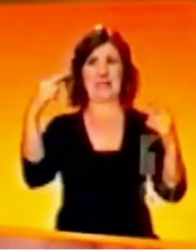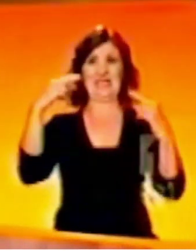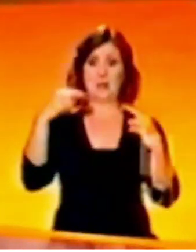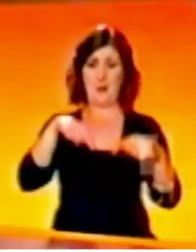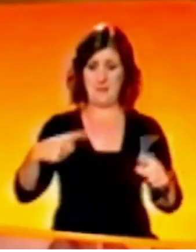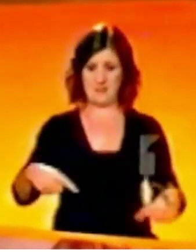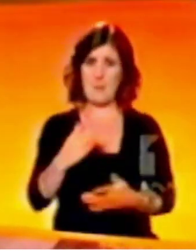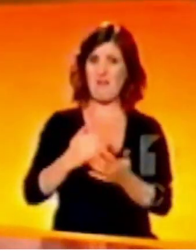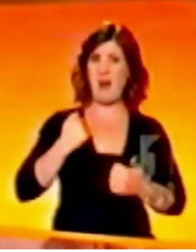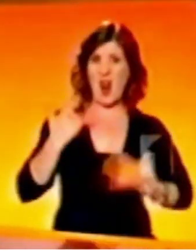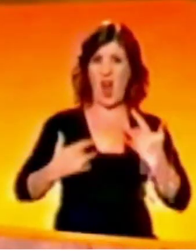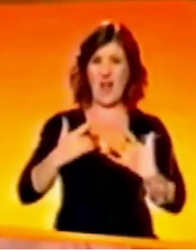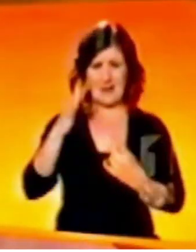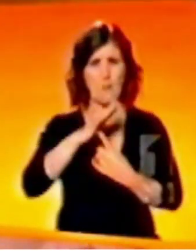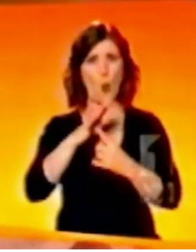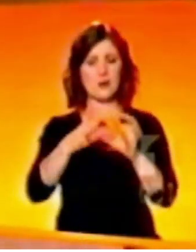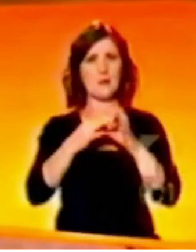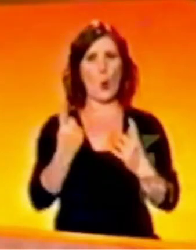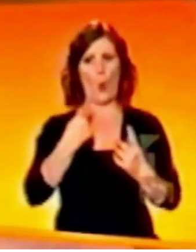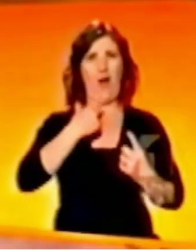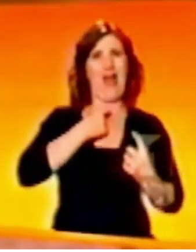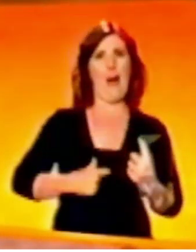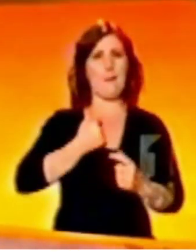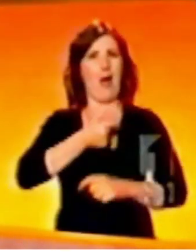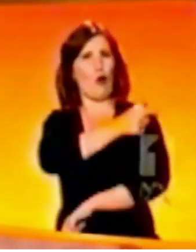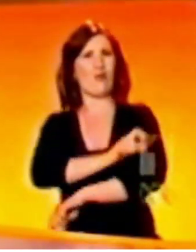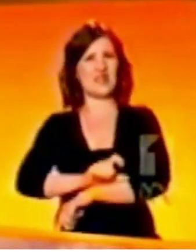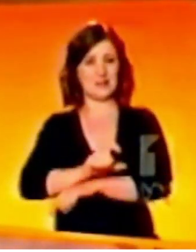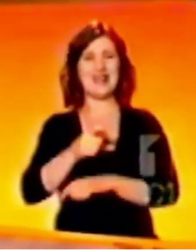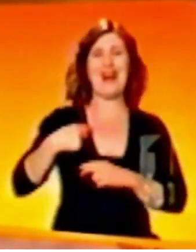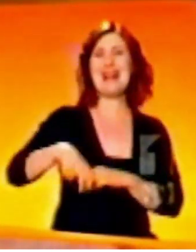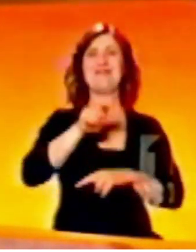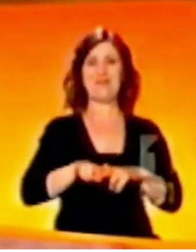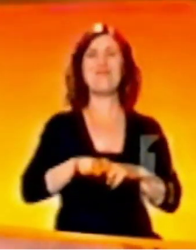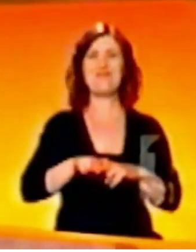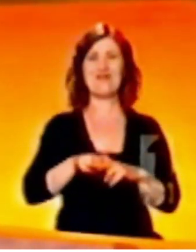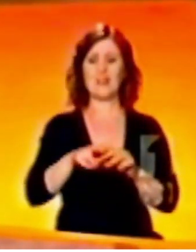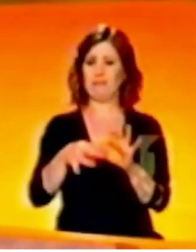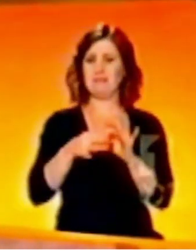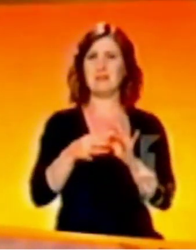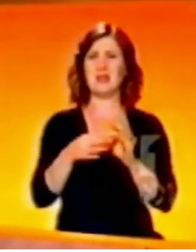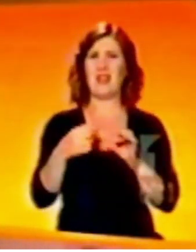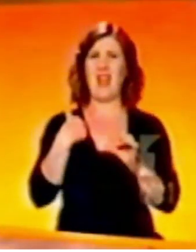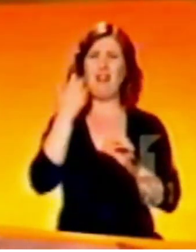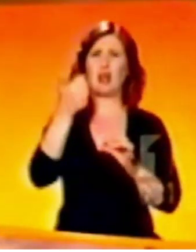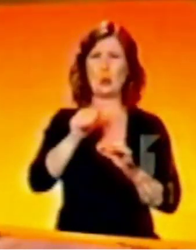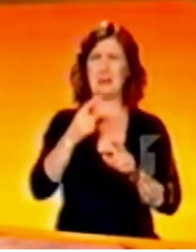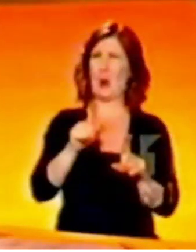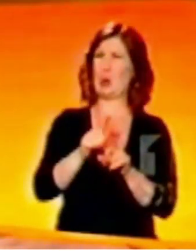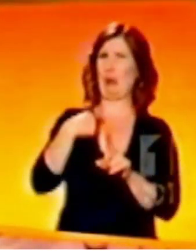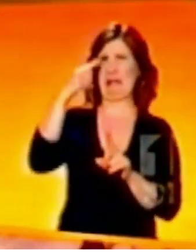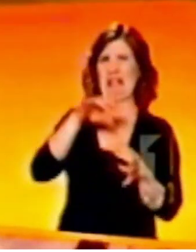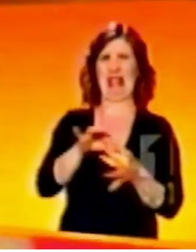of everyday life and so important with their self-image and their confidence, jumping into a wheelchair that's part of their body, and then also linking it to